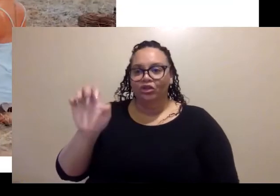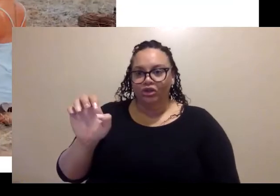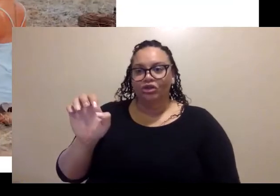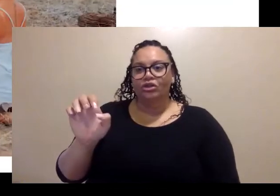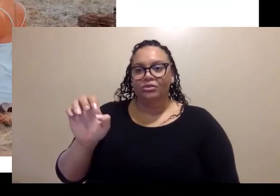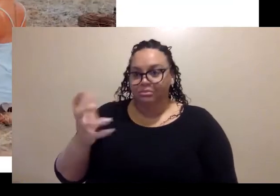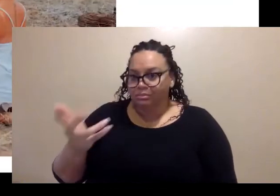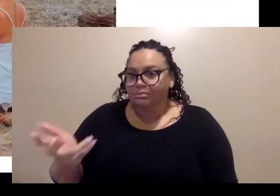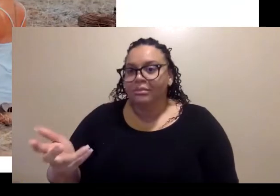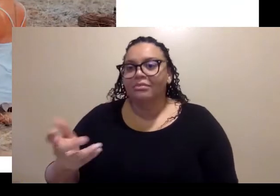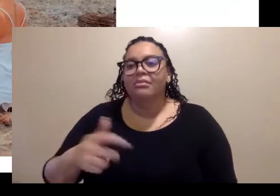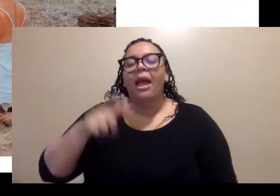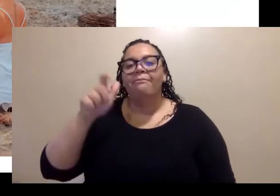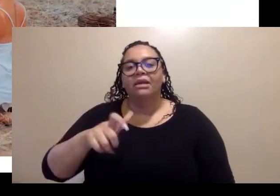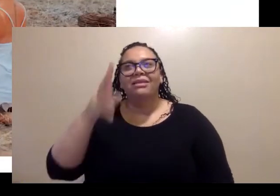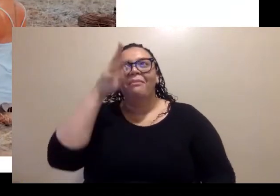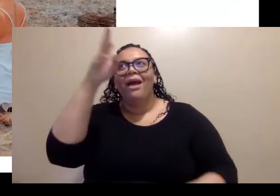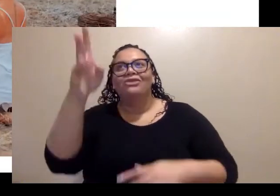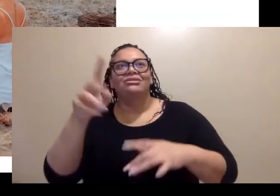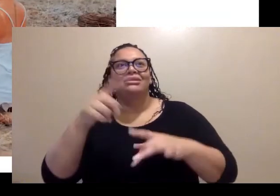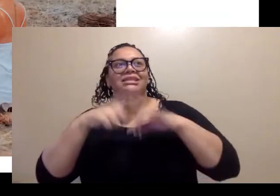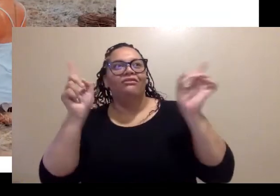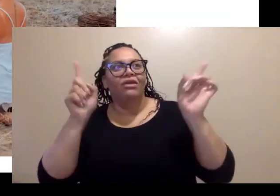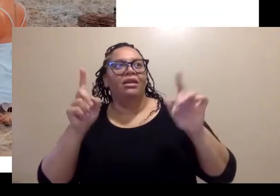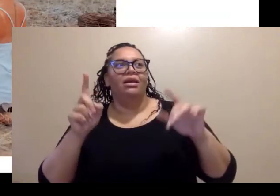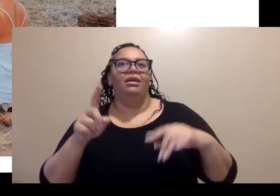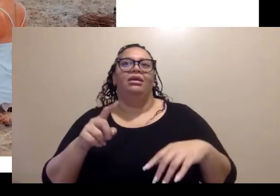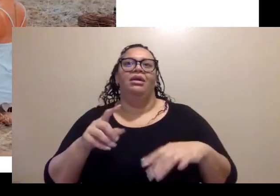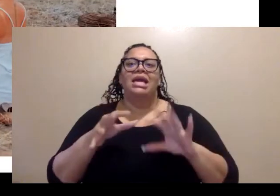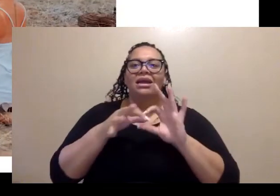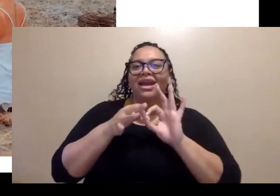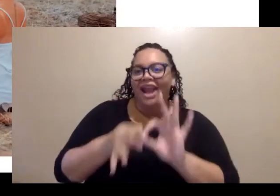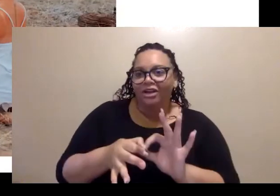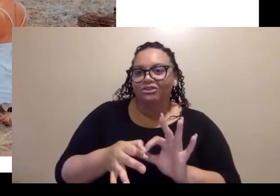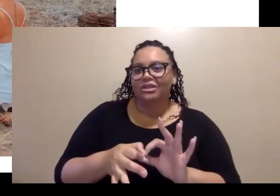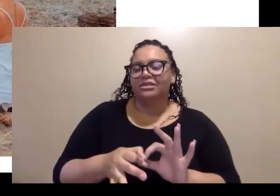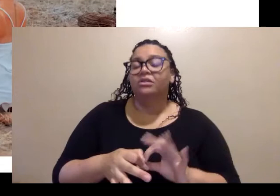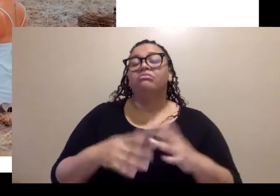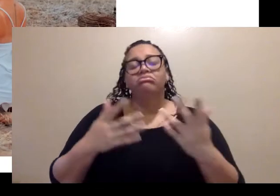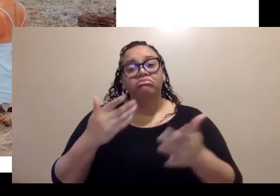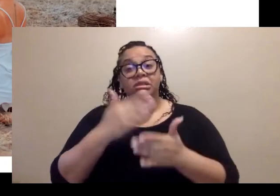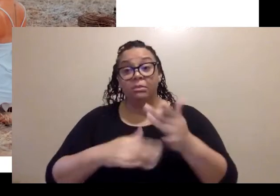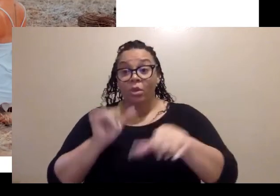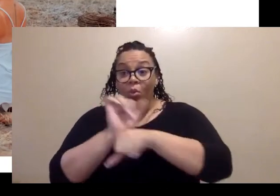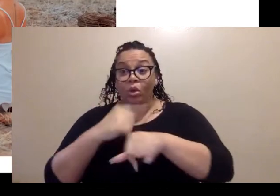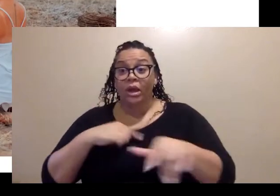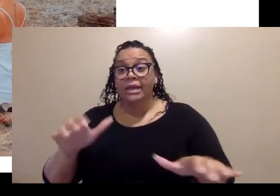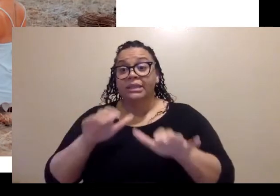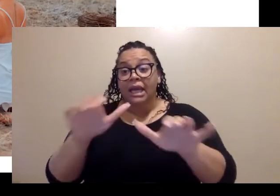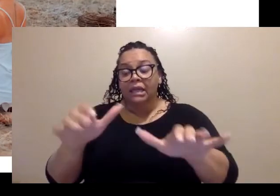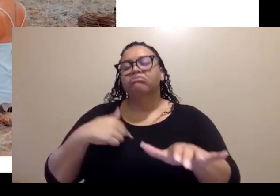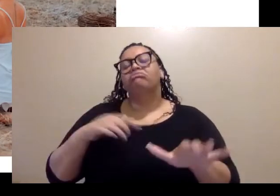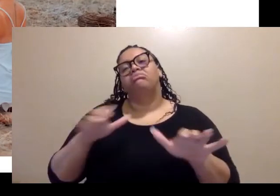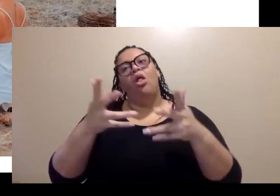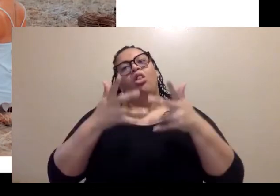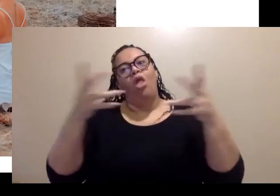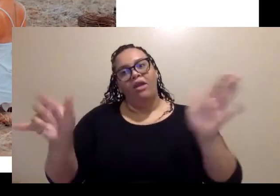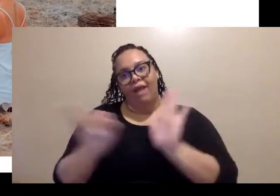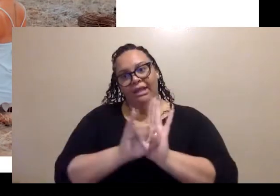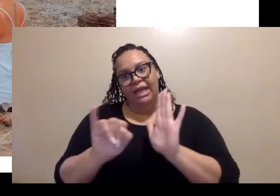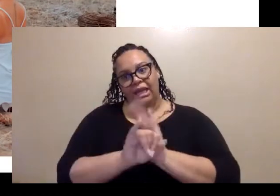had to reimagine connection. Part of the work that I did is I had to do some identity work around my